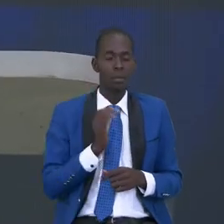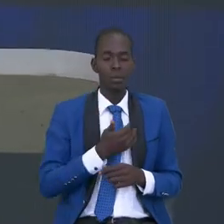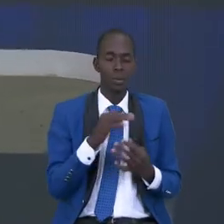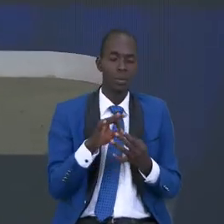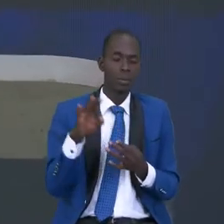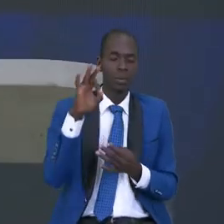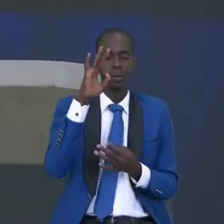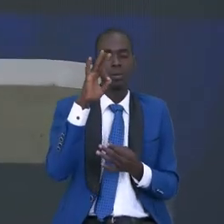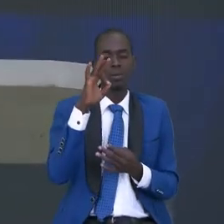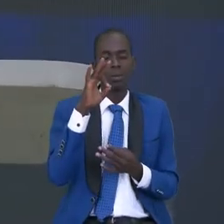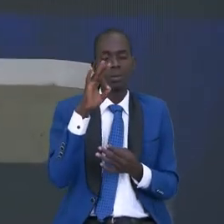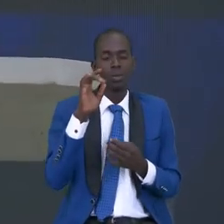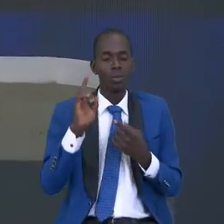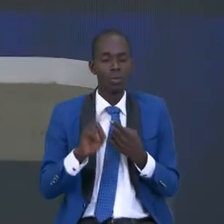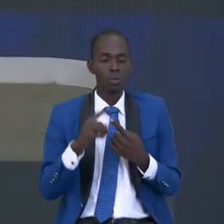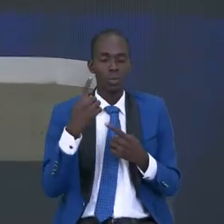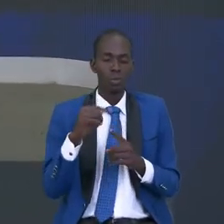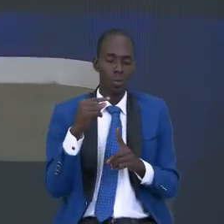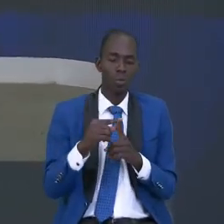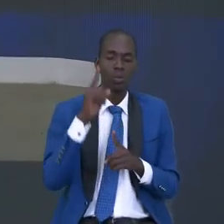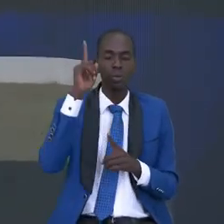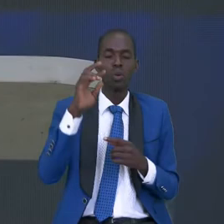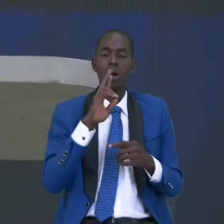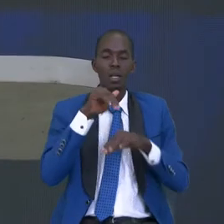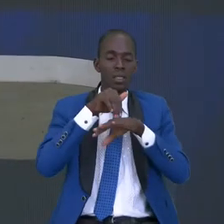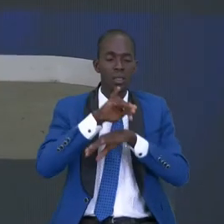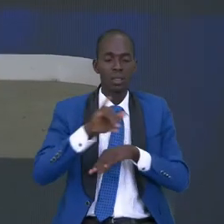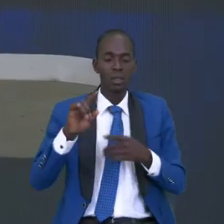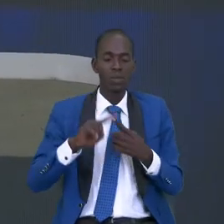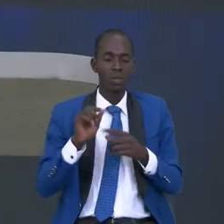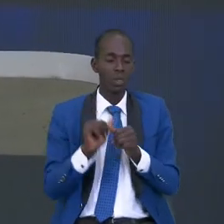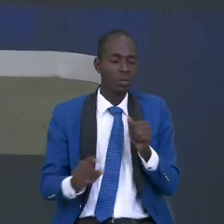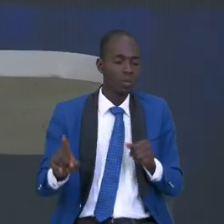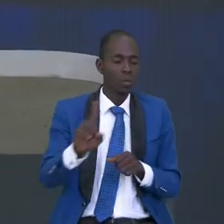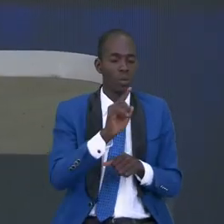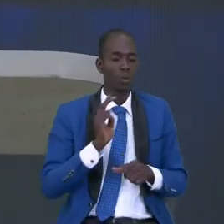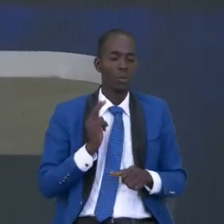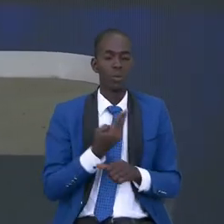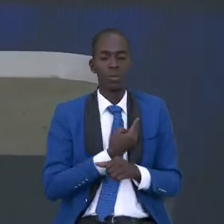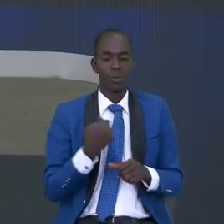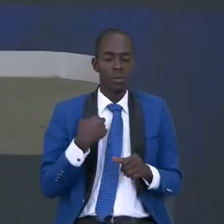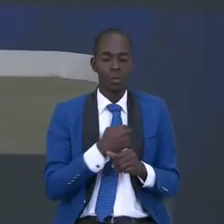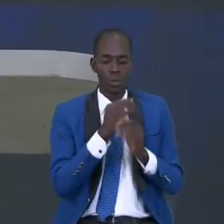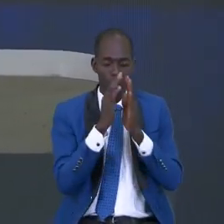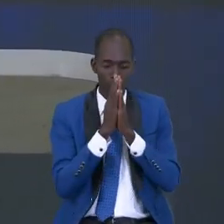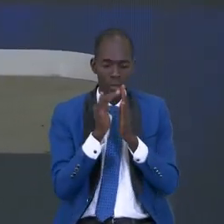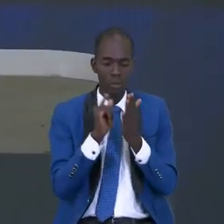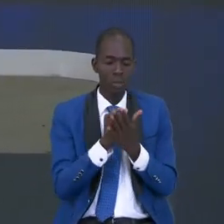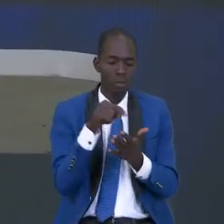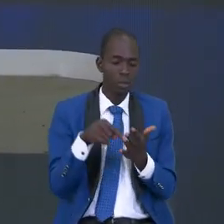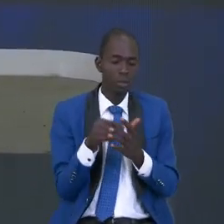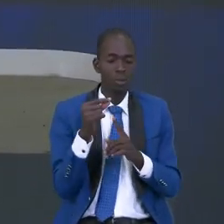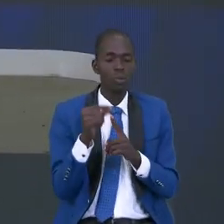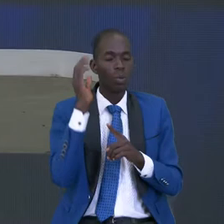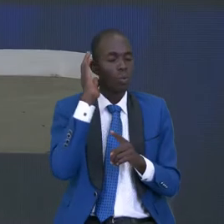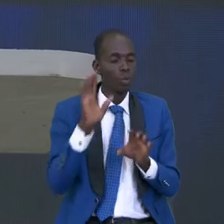spirit, to the word you are sending to each of us. And we pray that this word will do